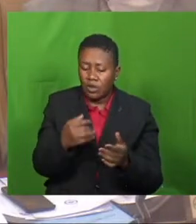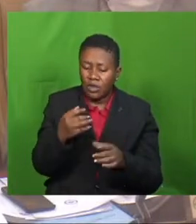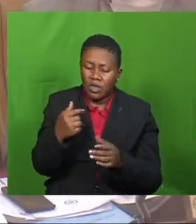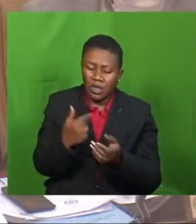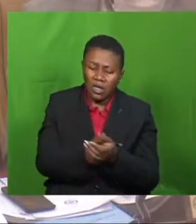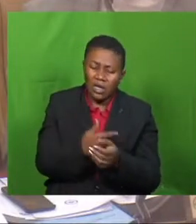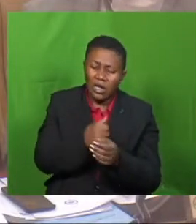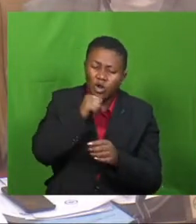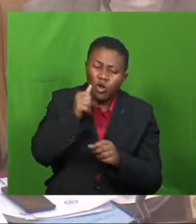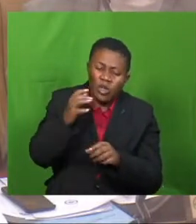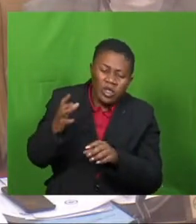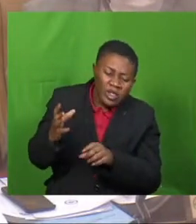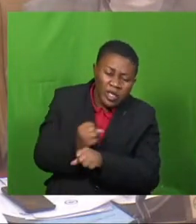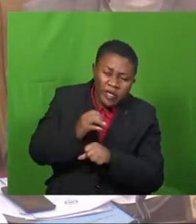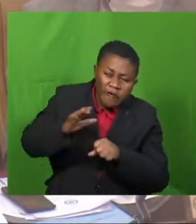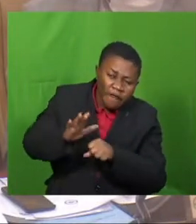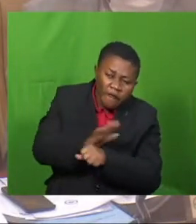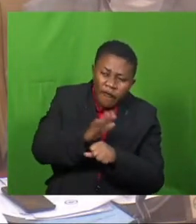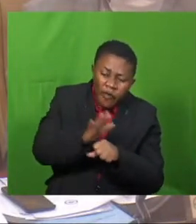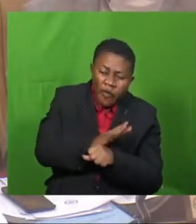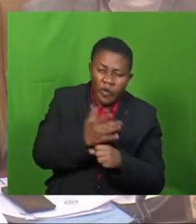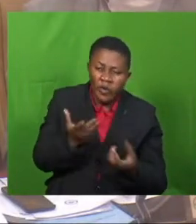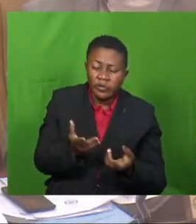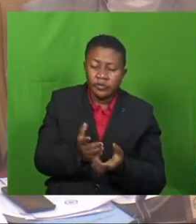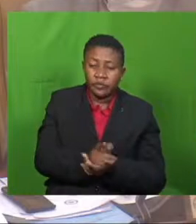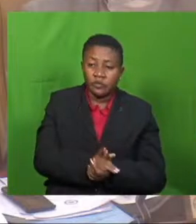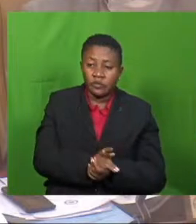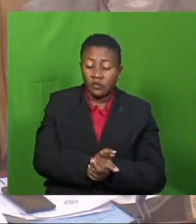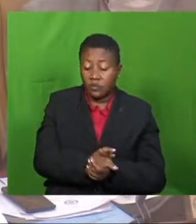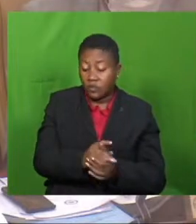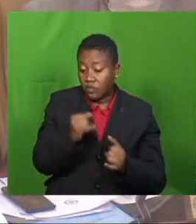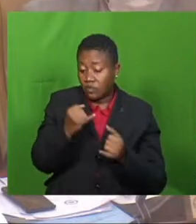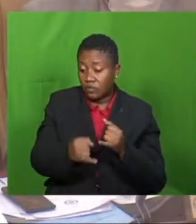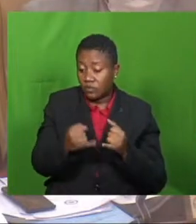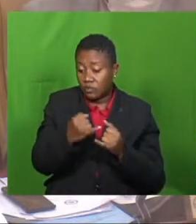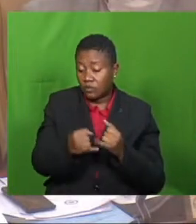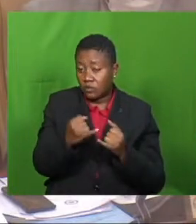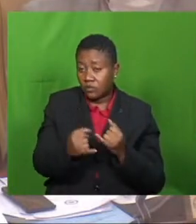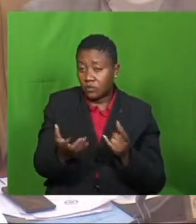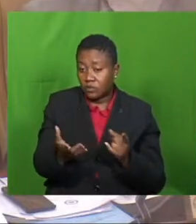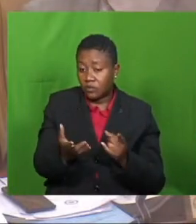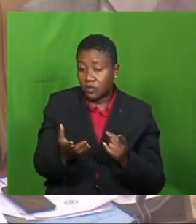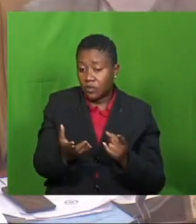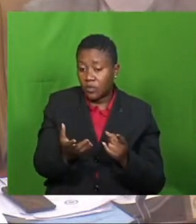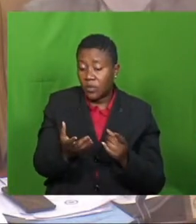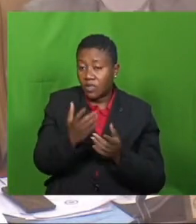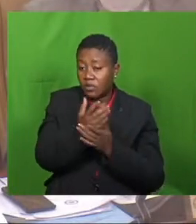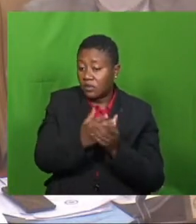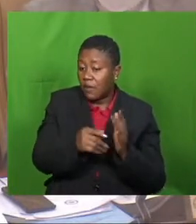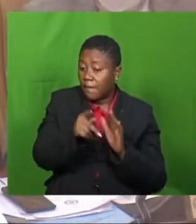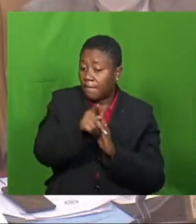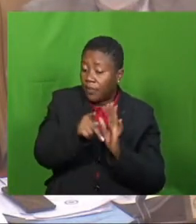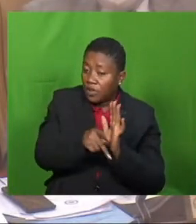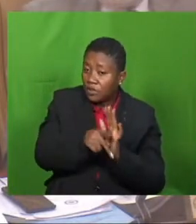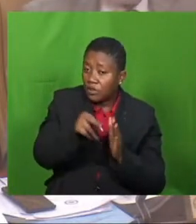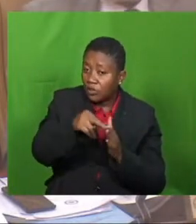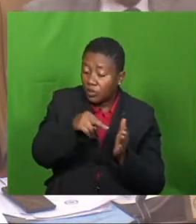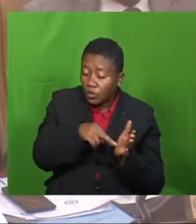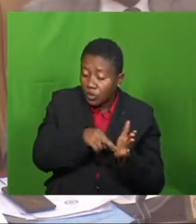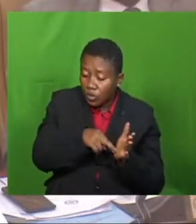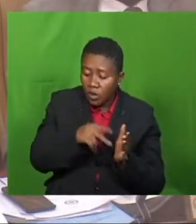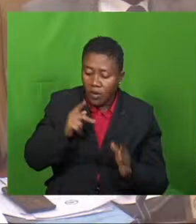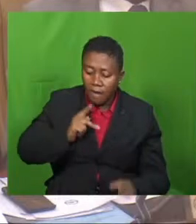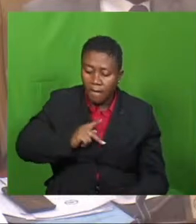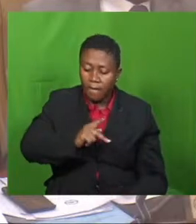advantage of it. Then, Mr. Speaker, finally, significant policy reforms. Parliaments must